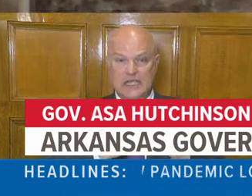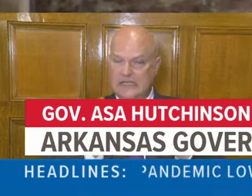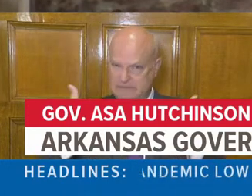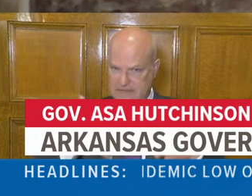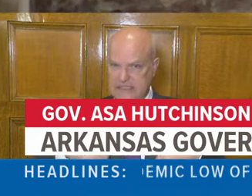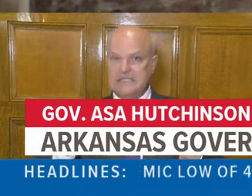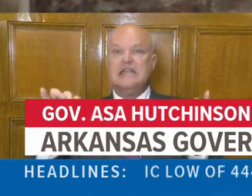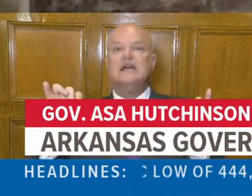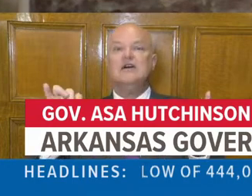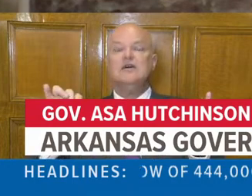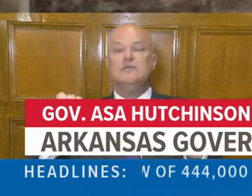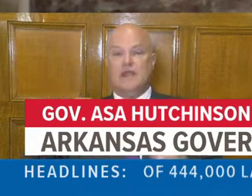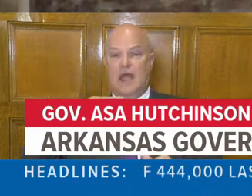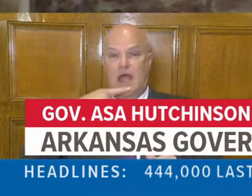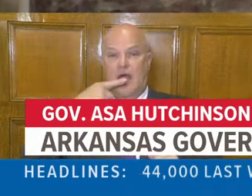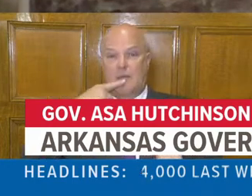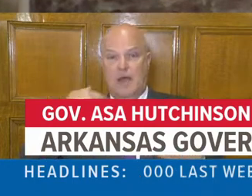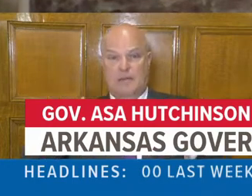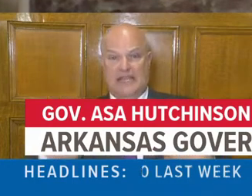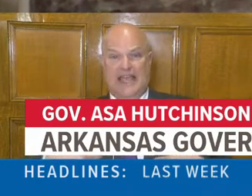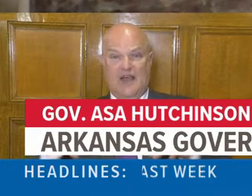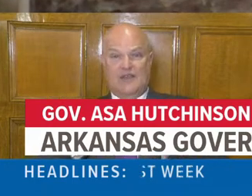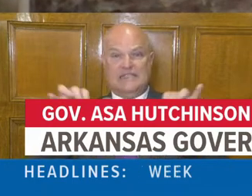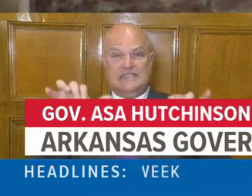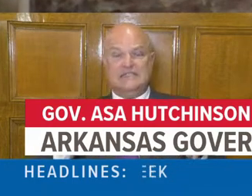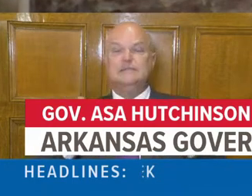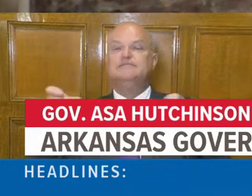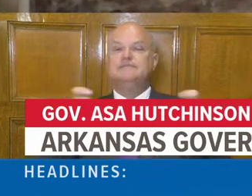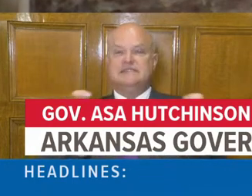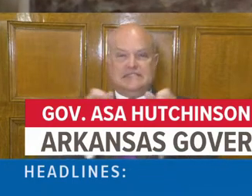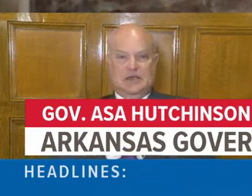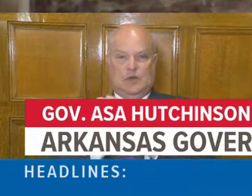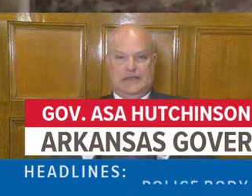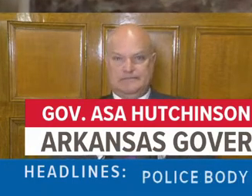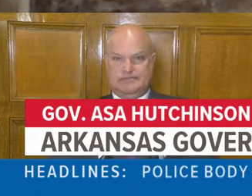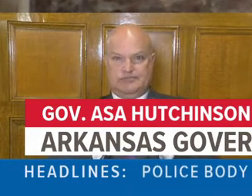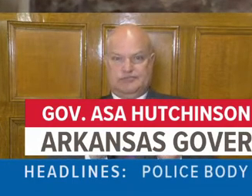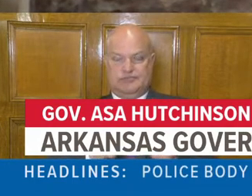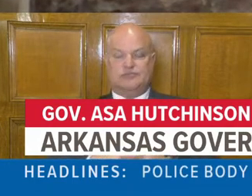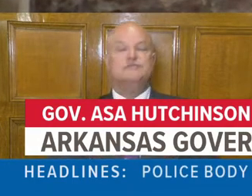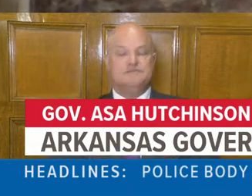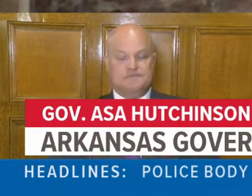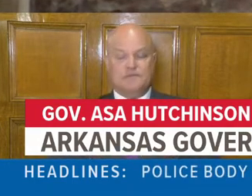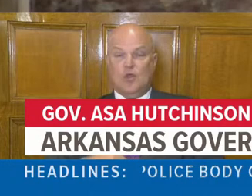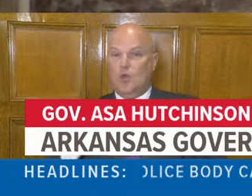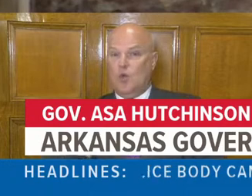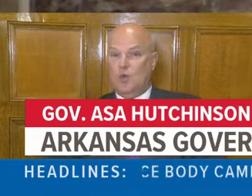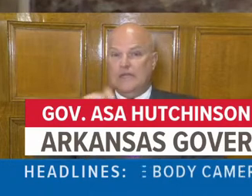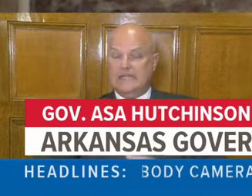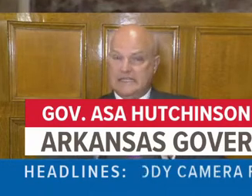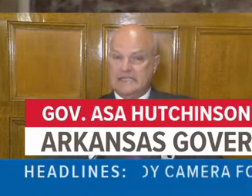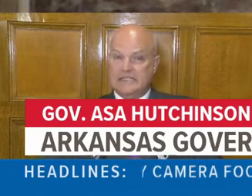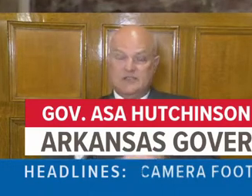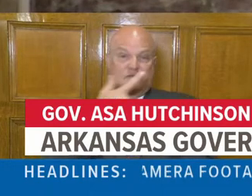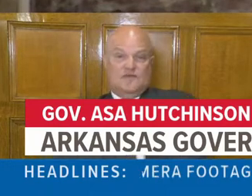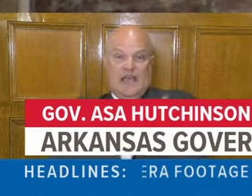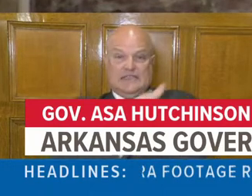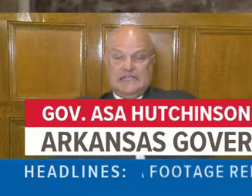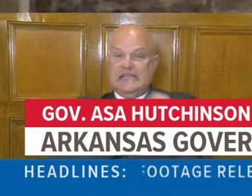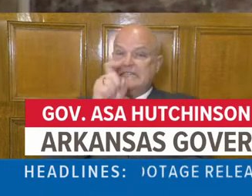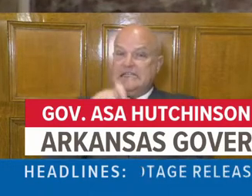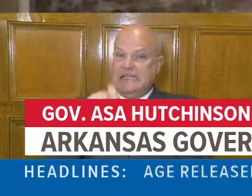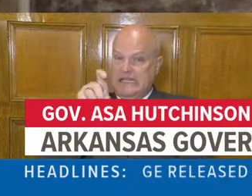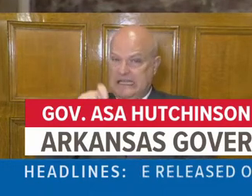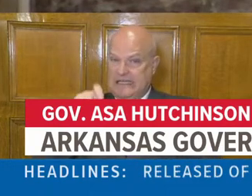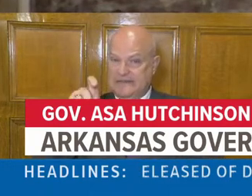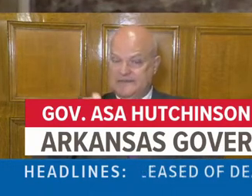the fact that our public health system has to continue to deal with it. It doesn't change the fact that we need to continue to get vaccinations